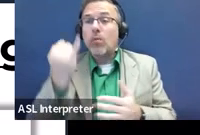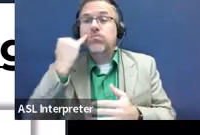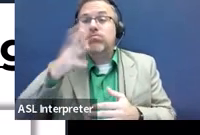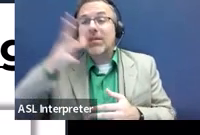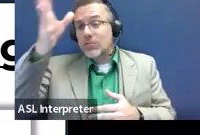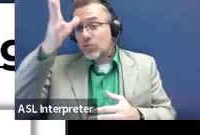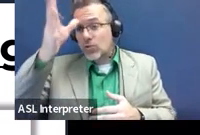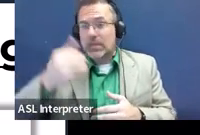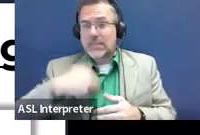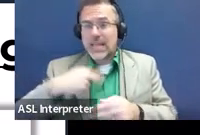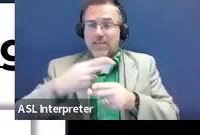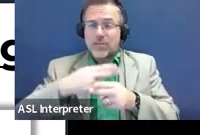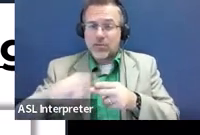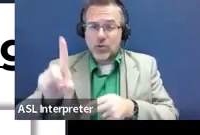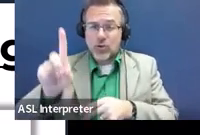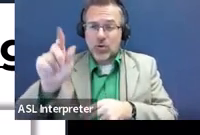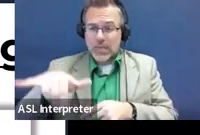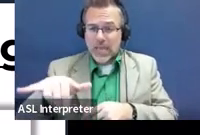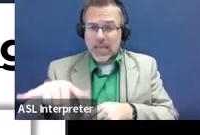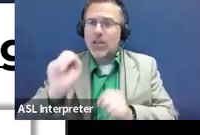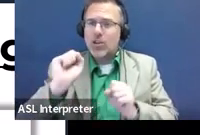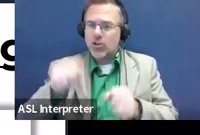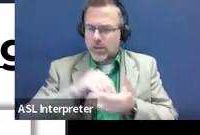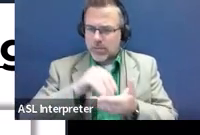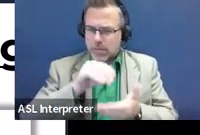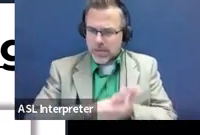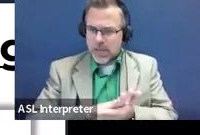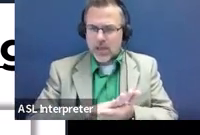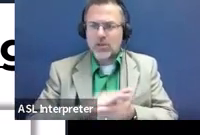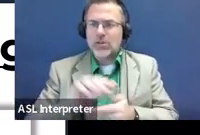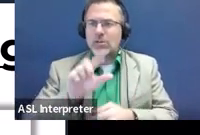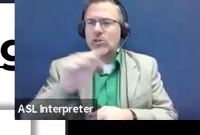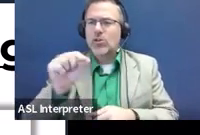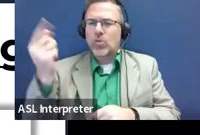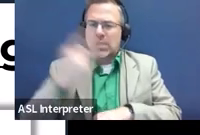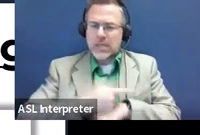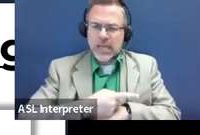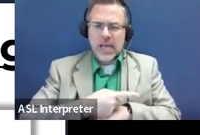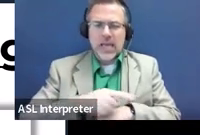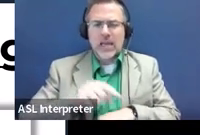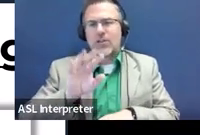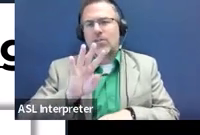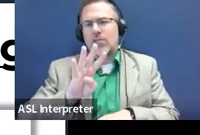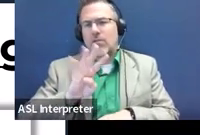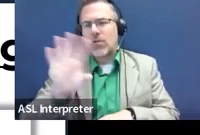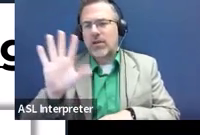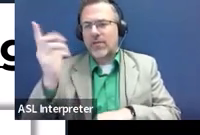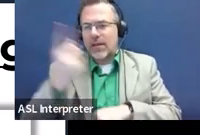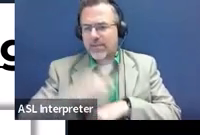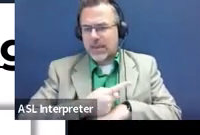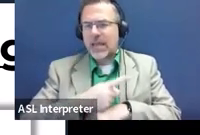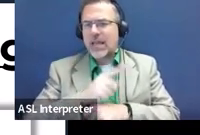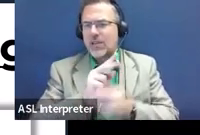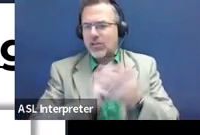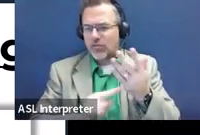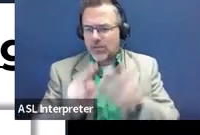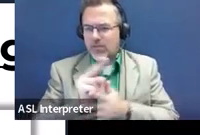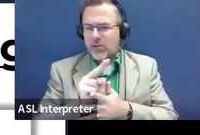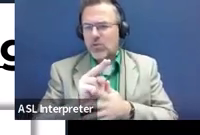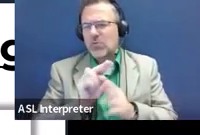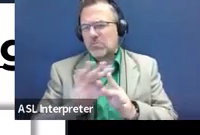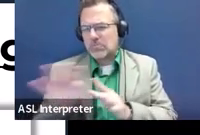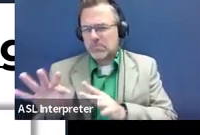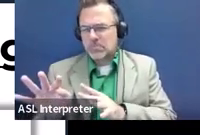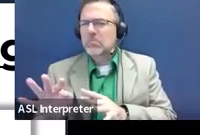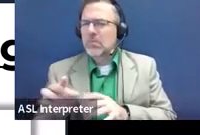it would be best if you checked off that this was your 20-day review or your 45-day review, things like that, just to make it as